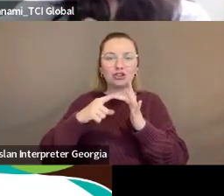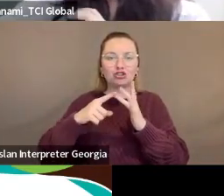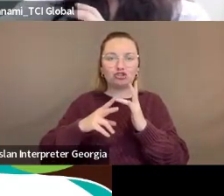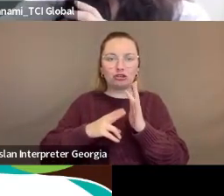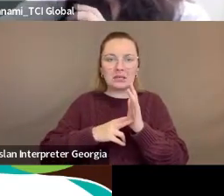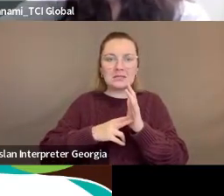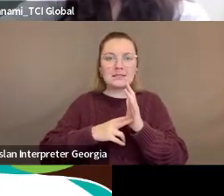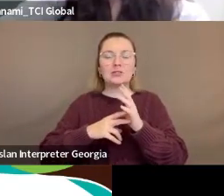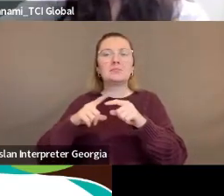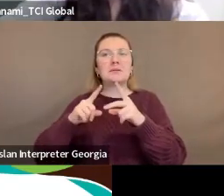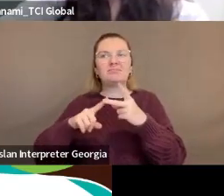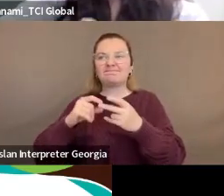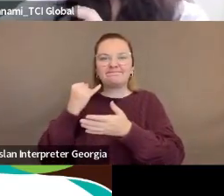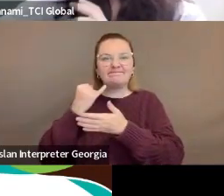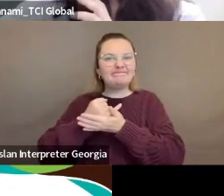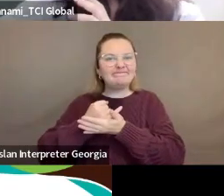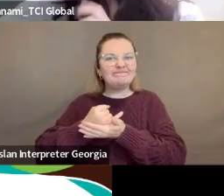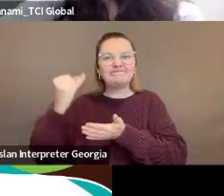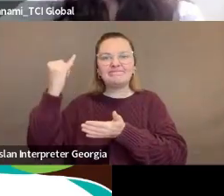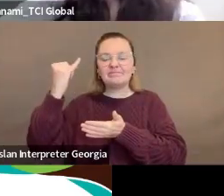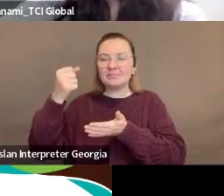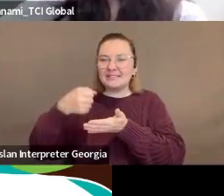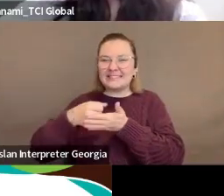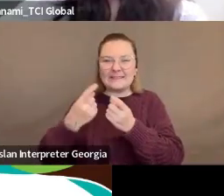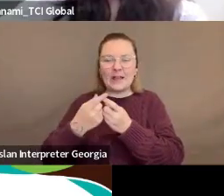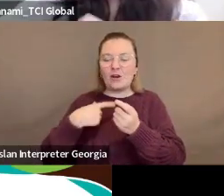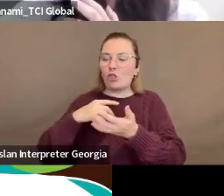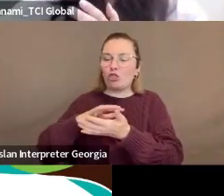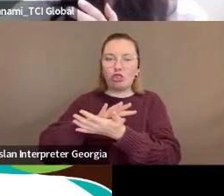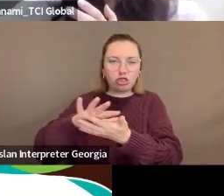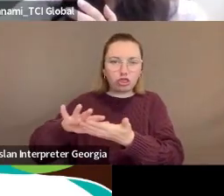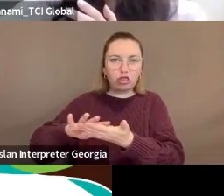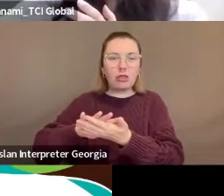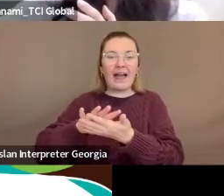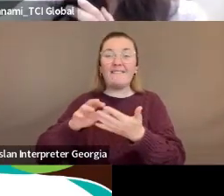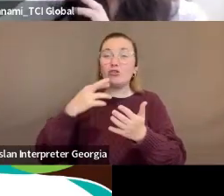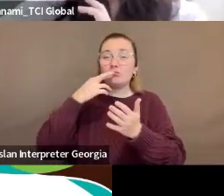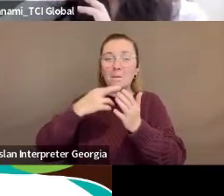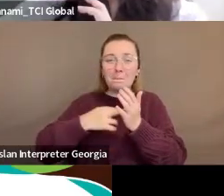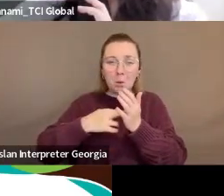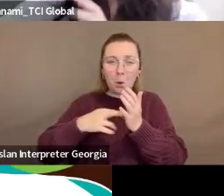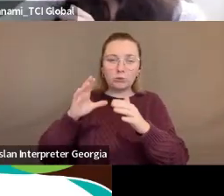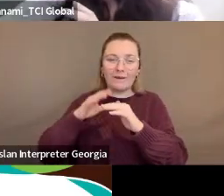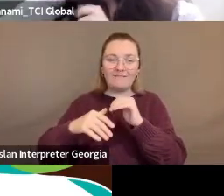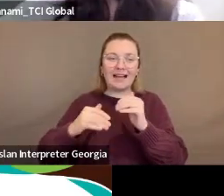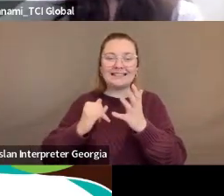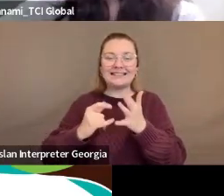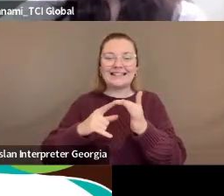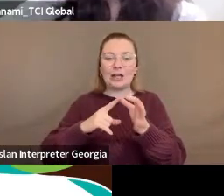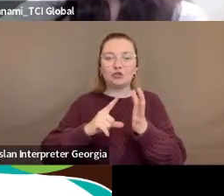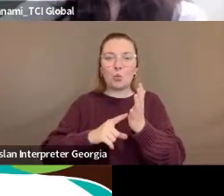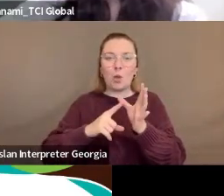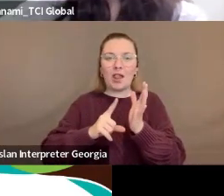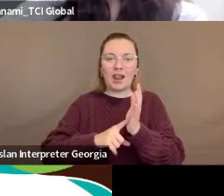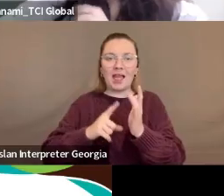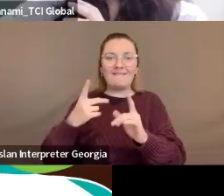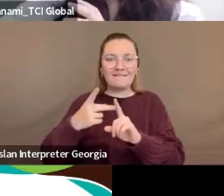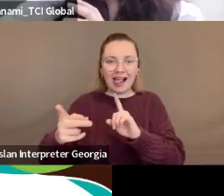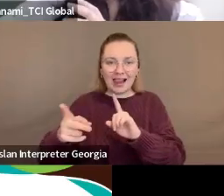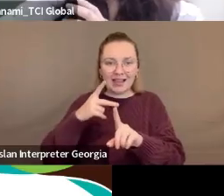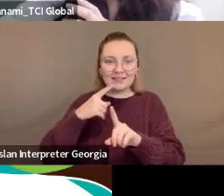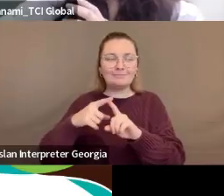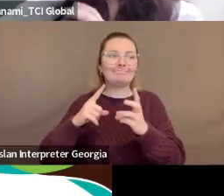their basic necessities, they lived in filth. There are reports of sexual violence. There